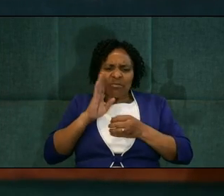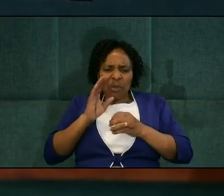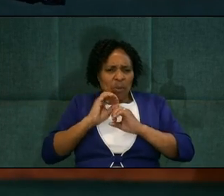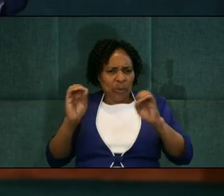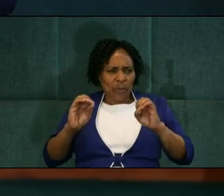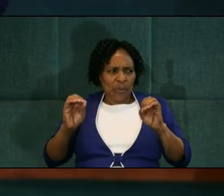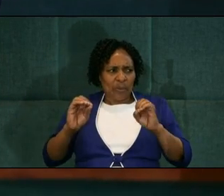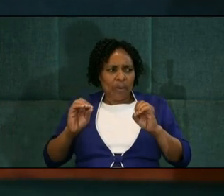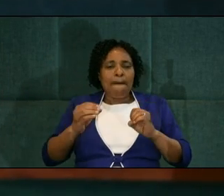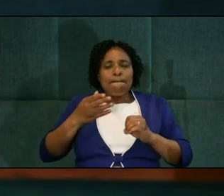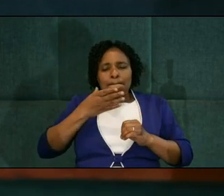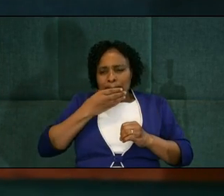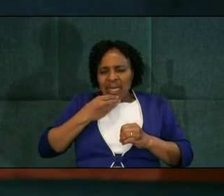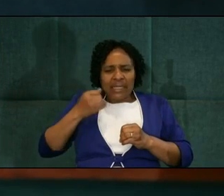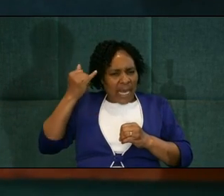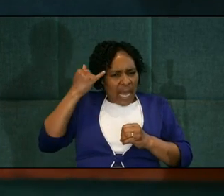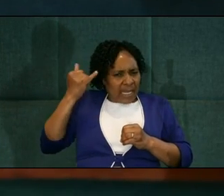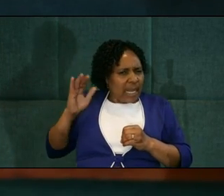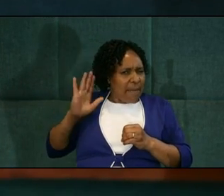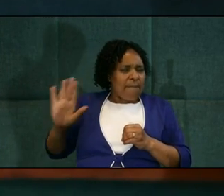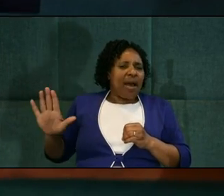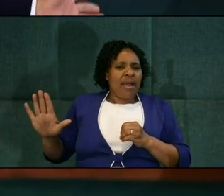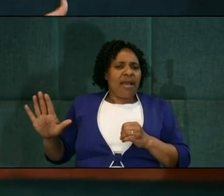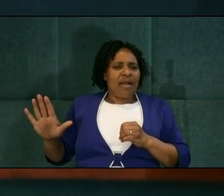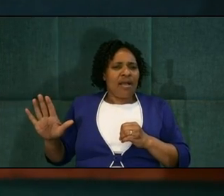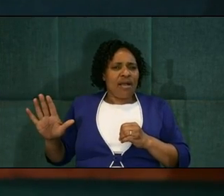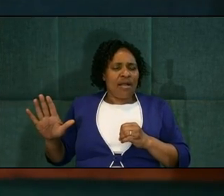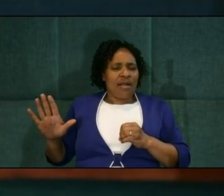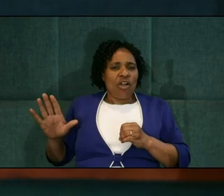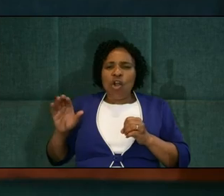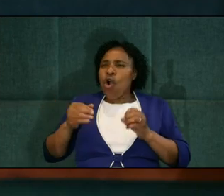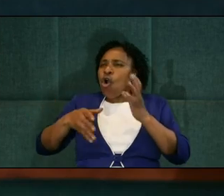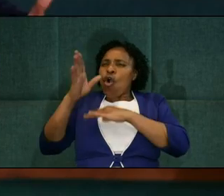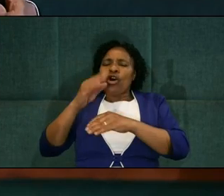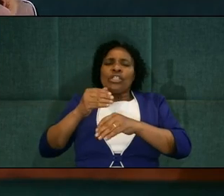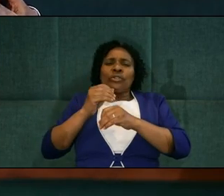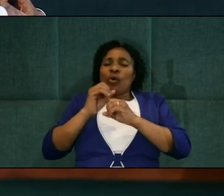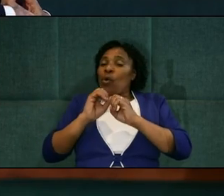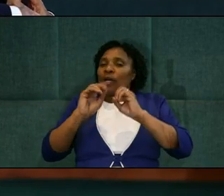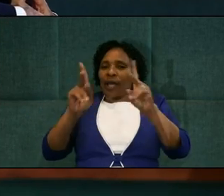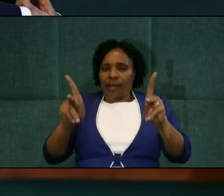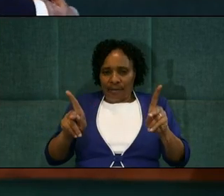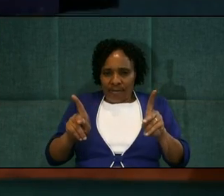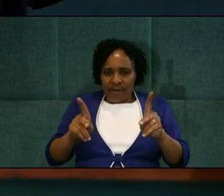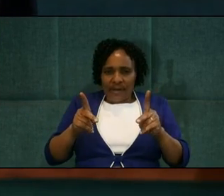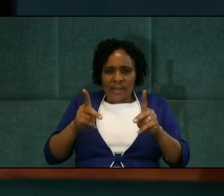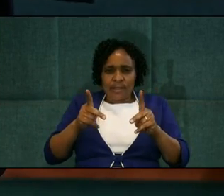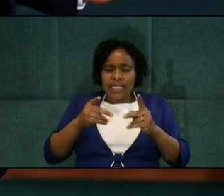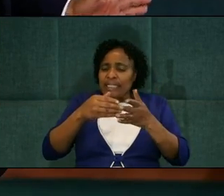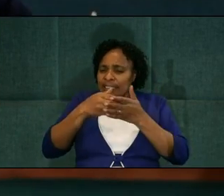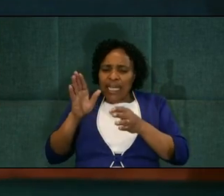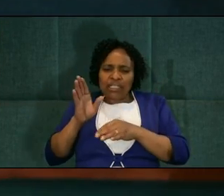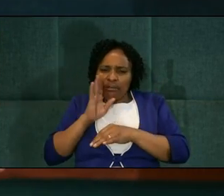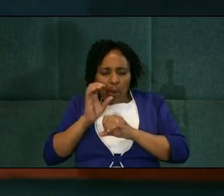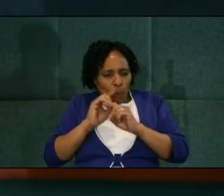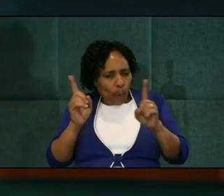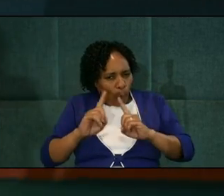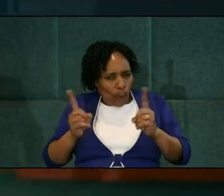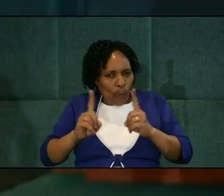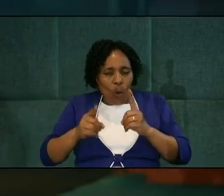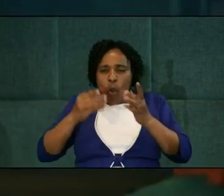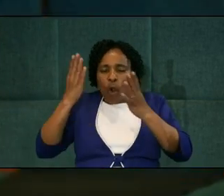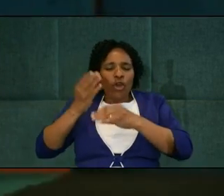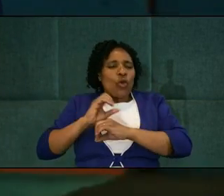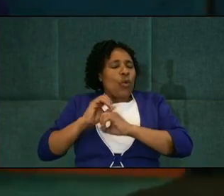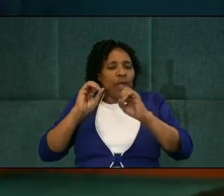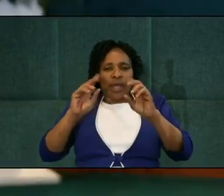It was man's idea. God says, okay, since you all need to send spy, then send spy.